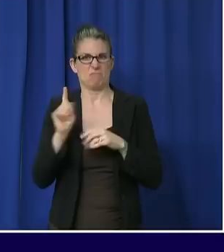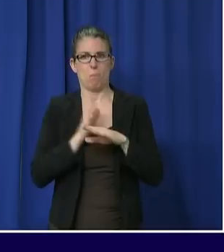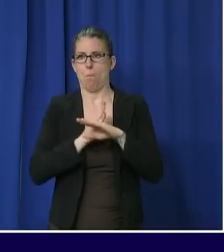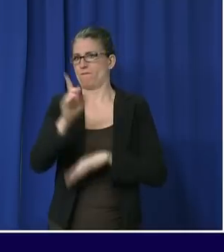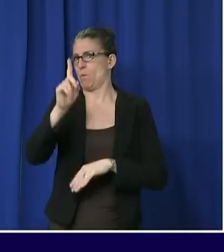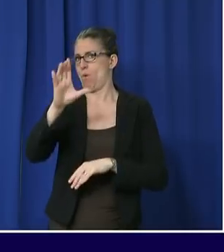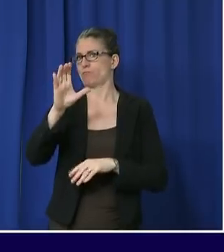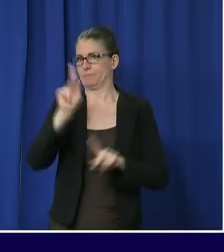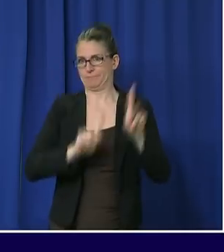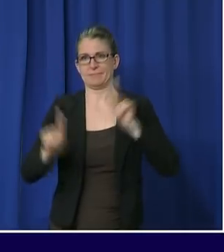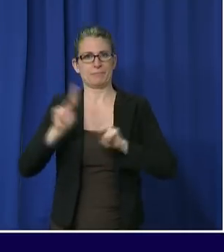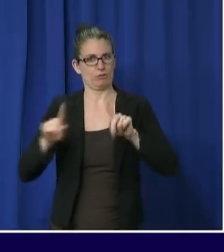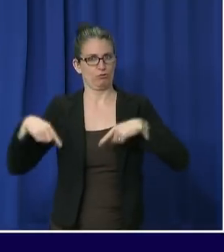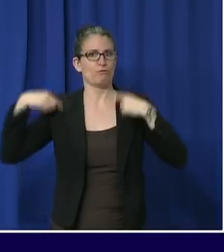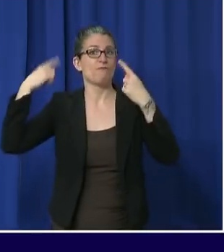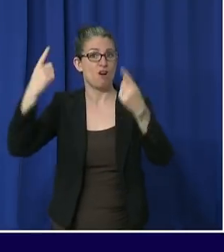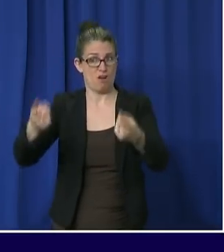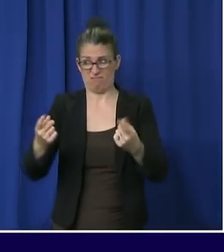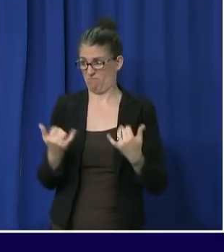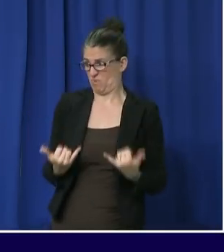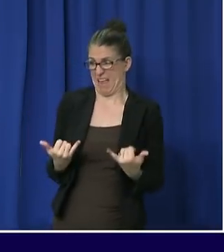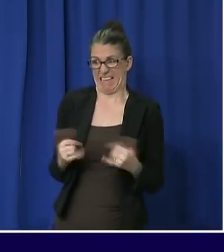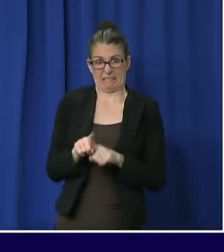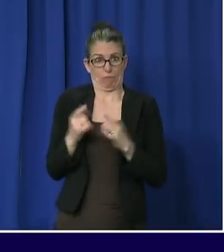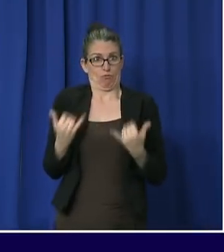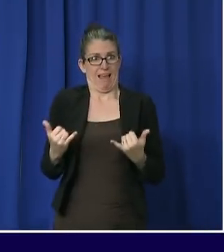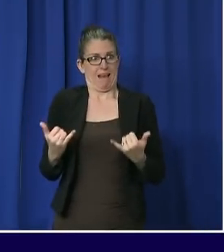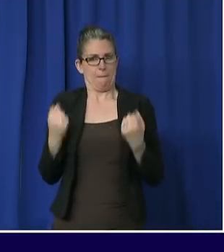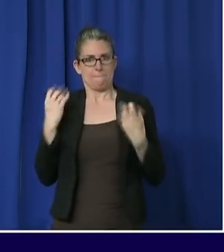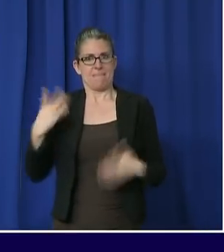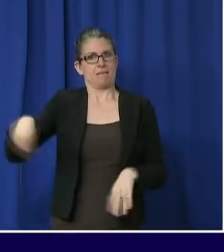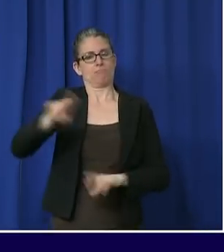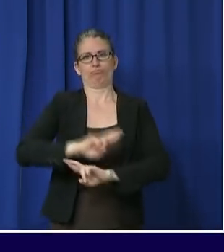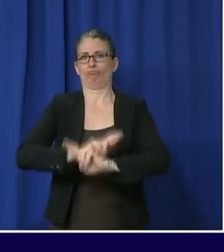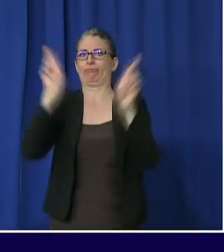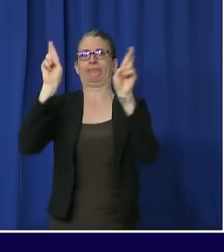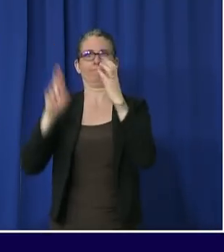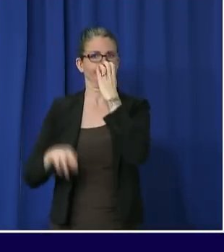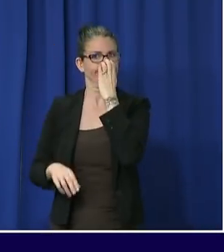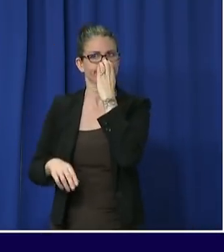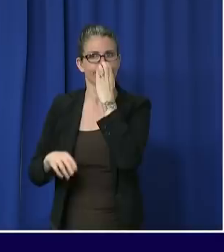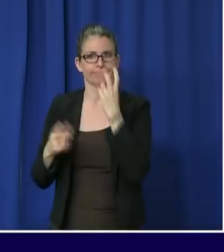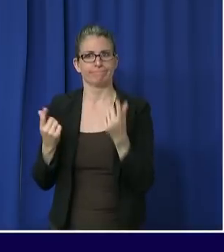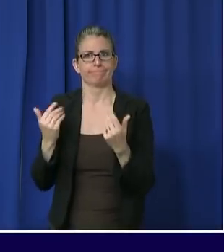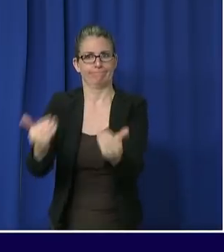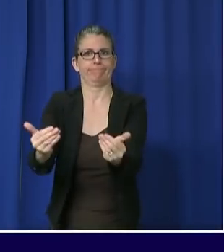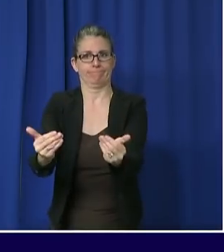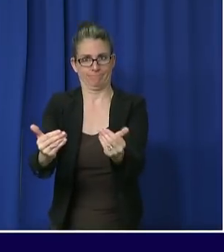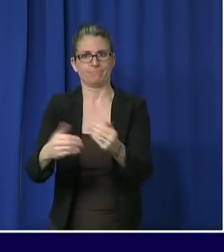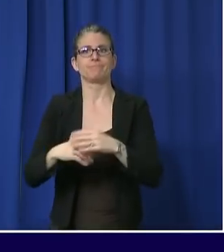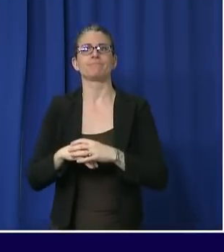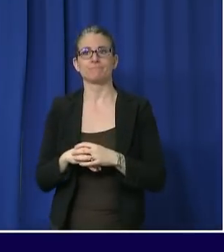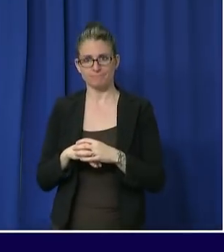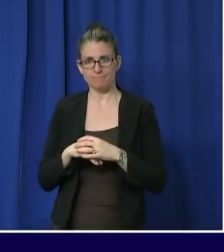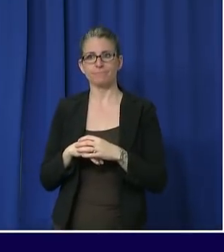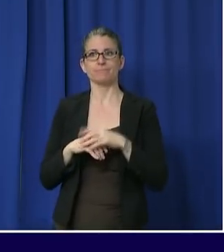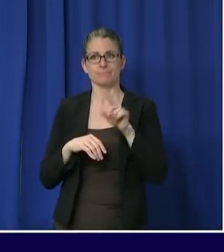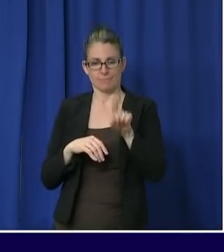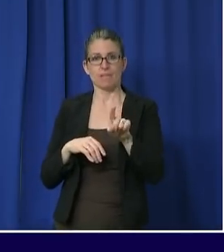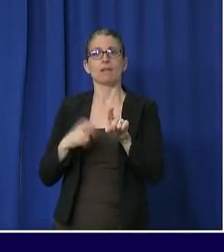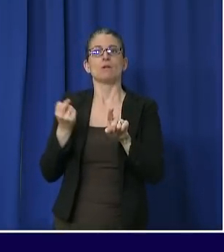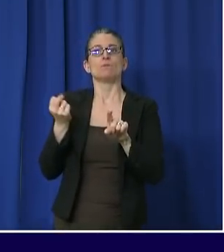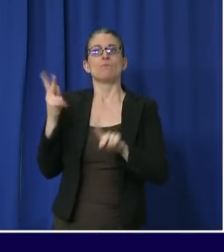Maine today alone. 12 at the Reddington Memorial Home and 86 at a facility in